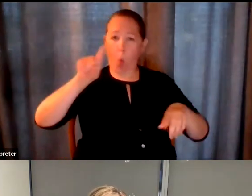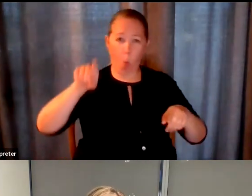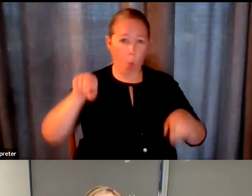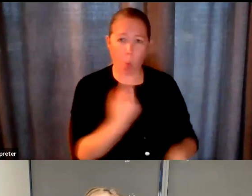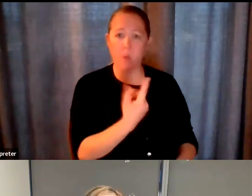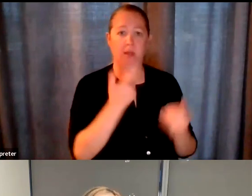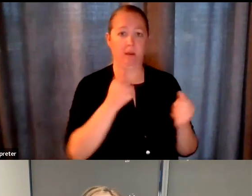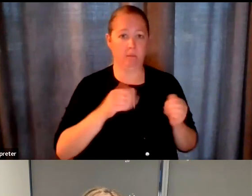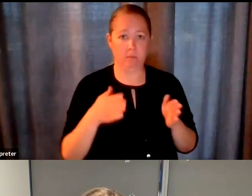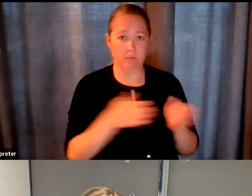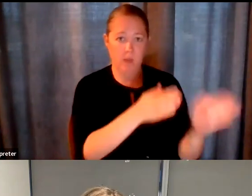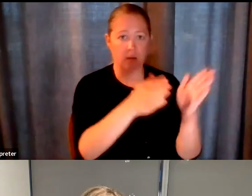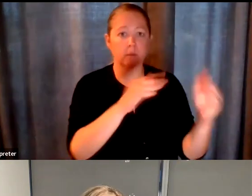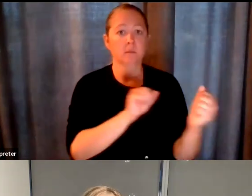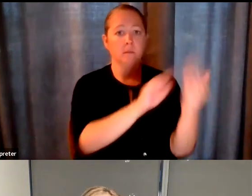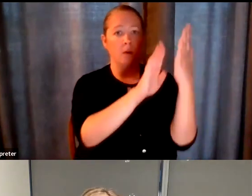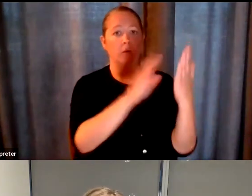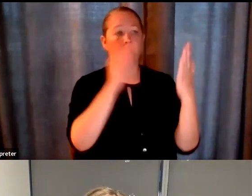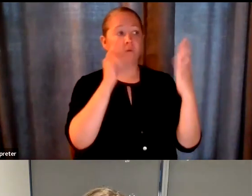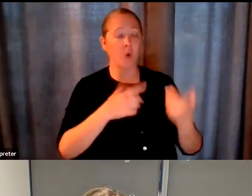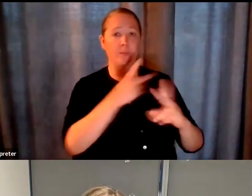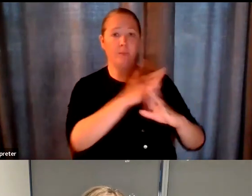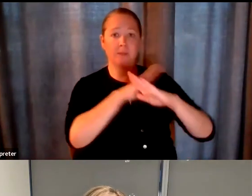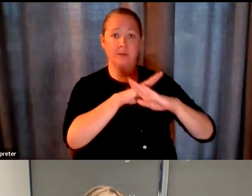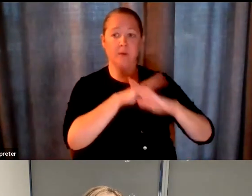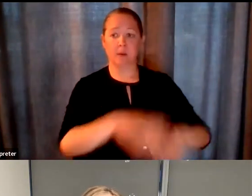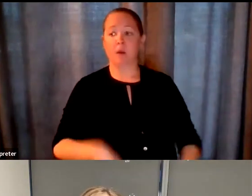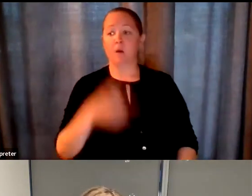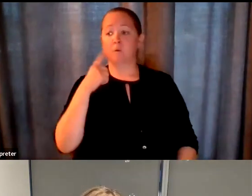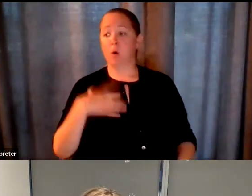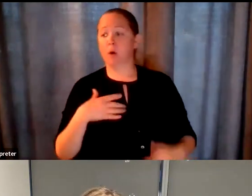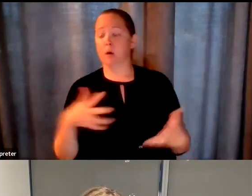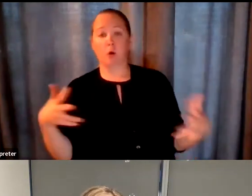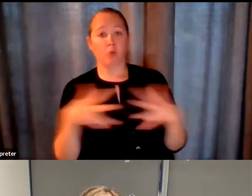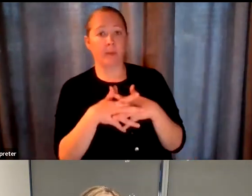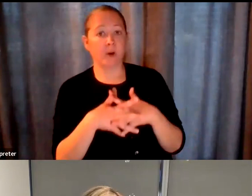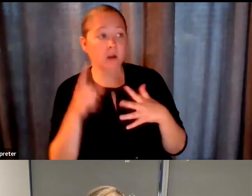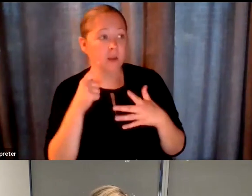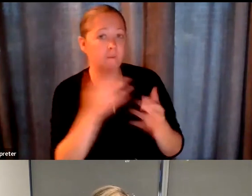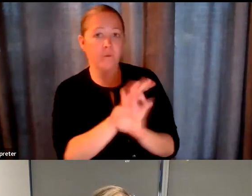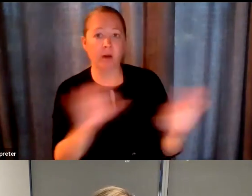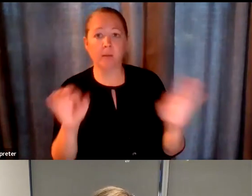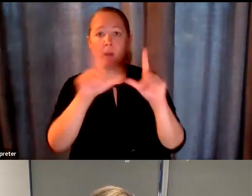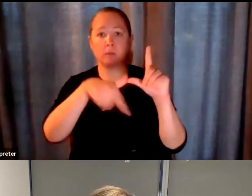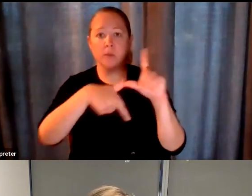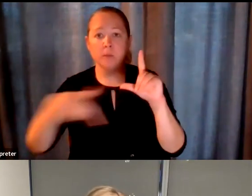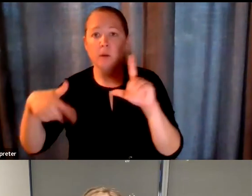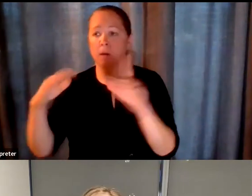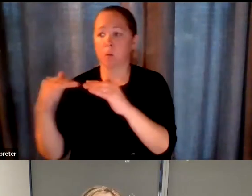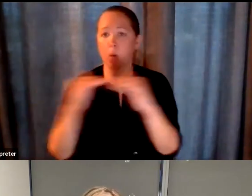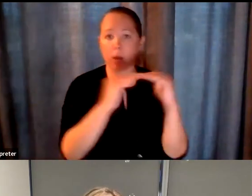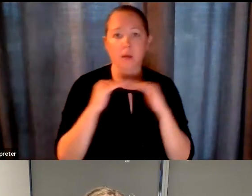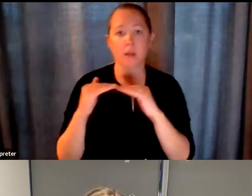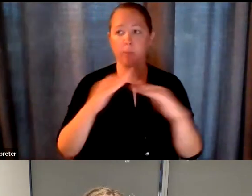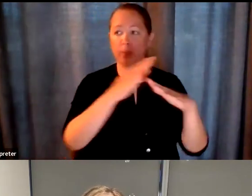freedom and everything else: reproductive freedom, LGBTQ equality, you know,